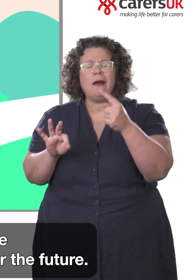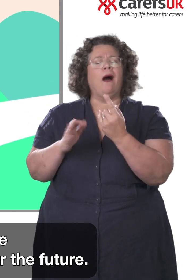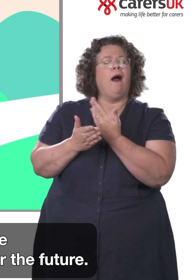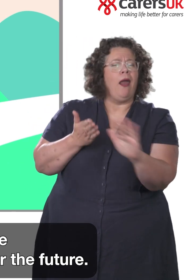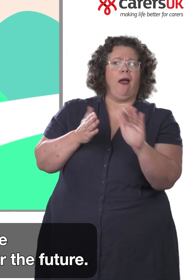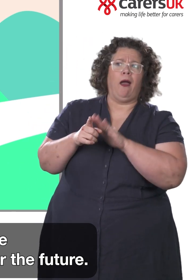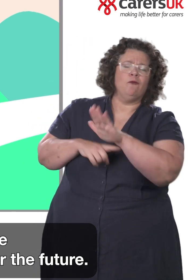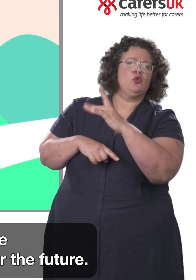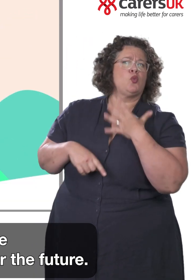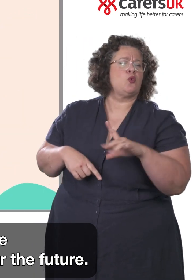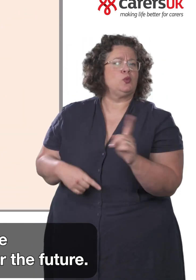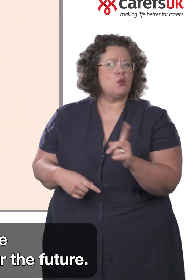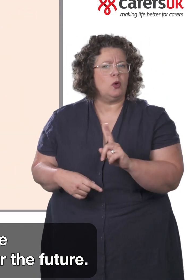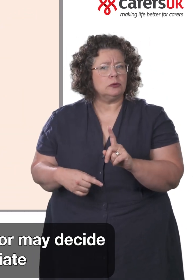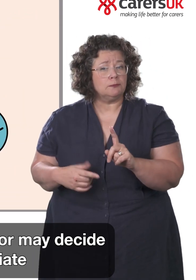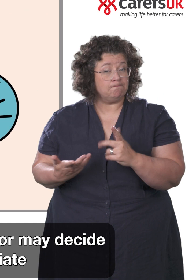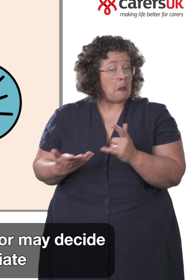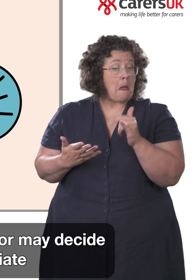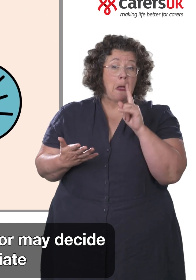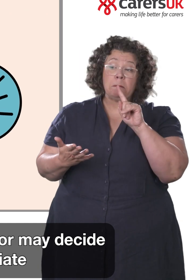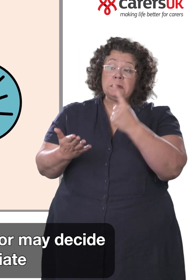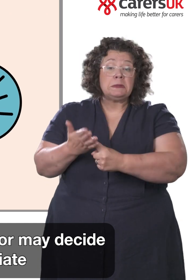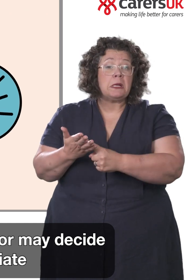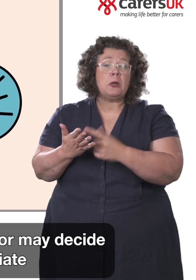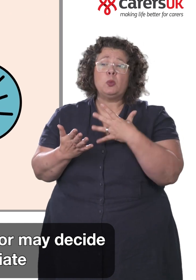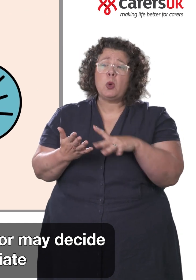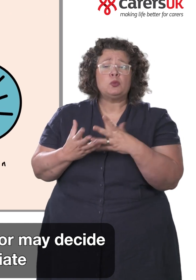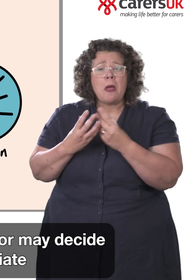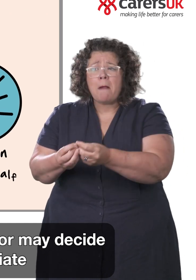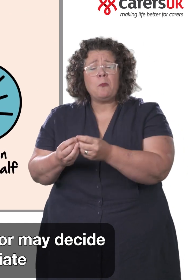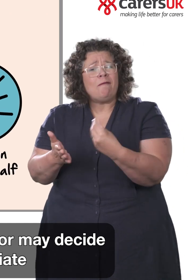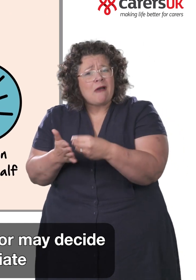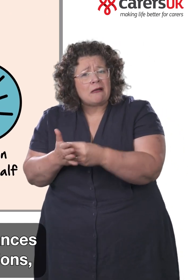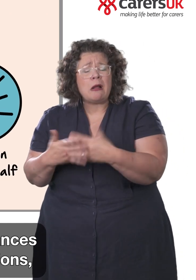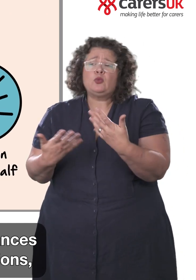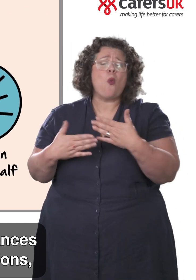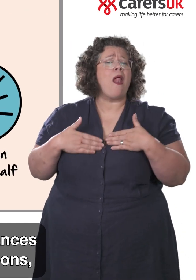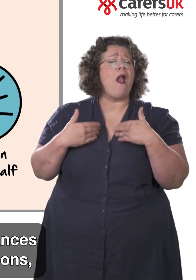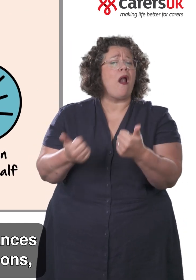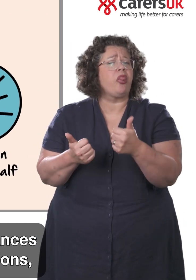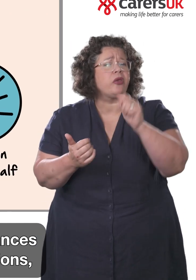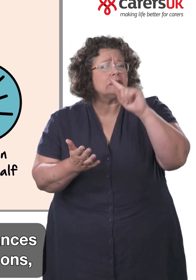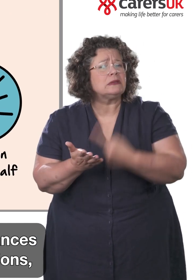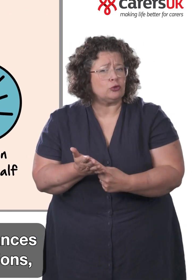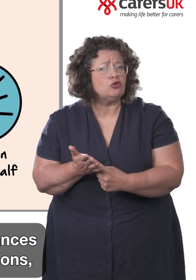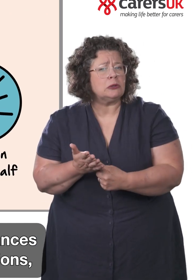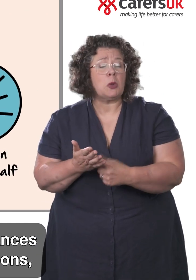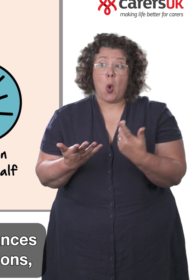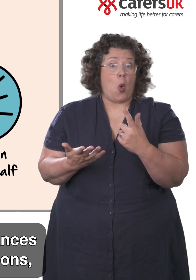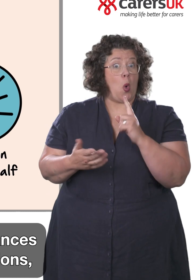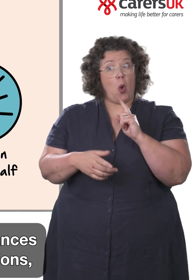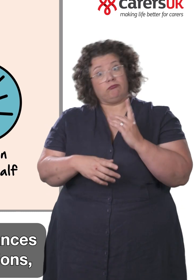and clarity for the future. You and the person you care for may decide it would be appropriate to help with their finances or their